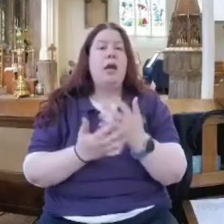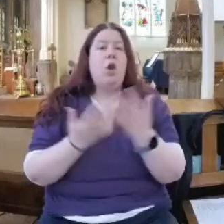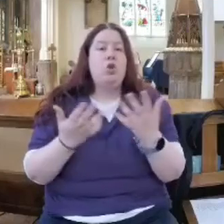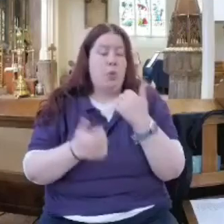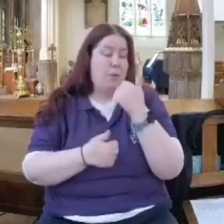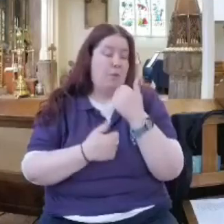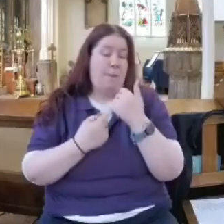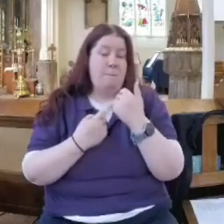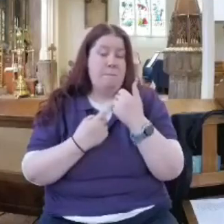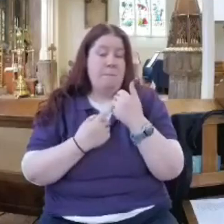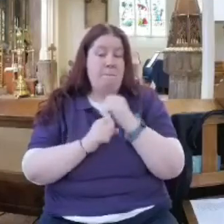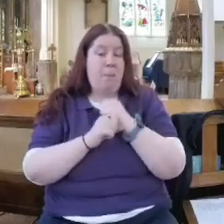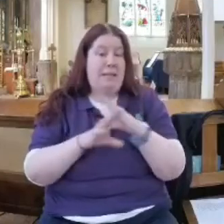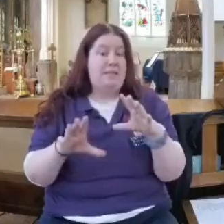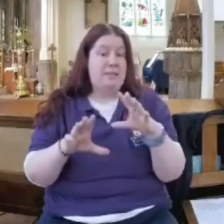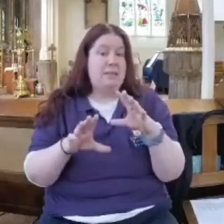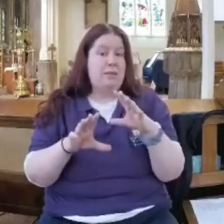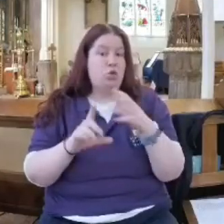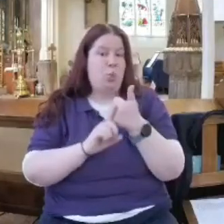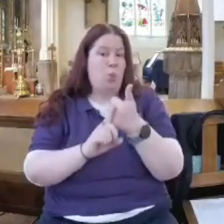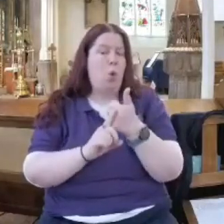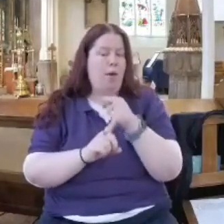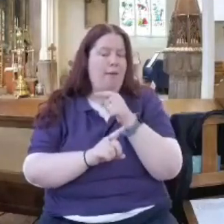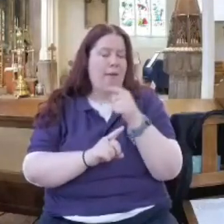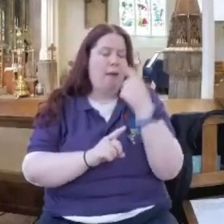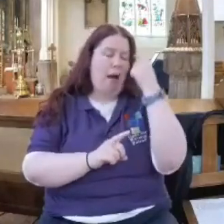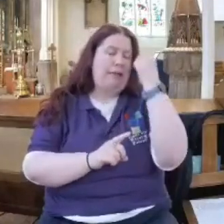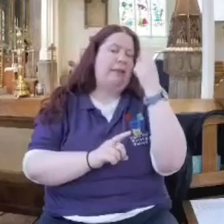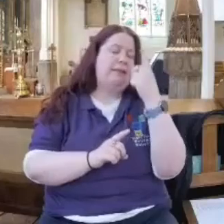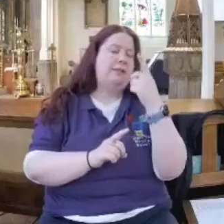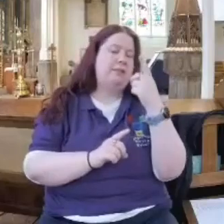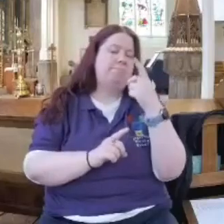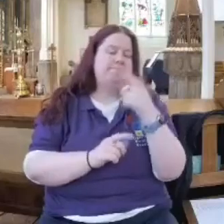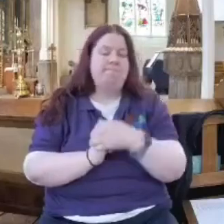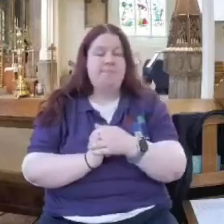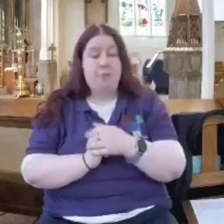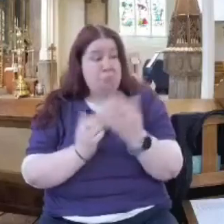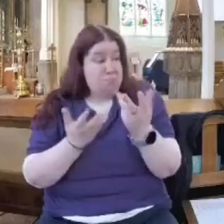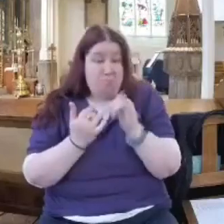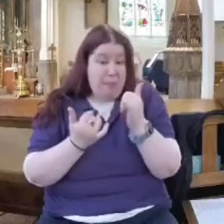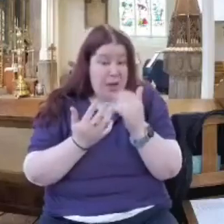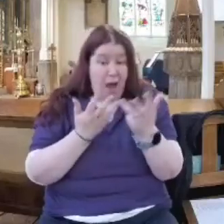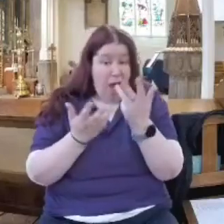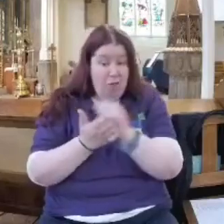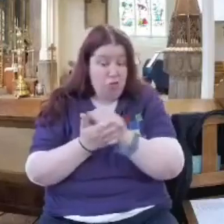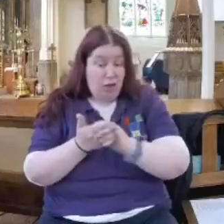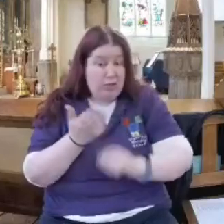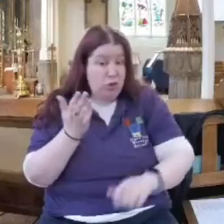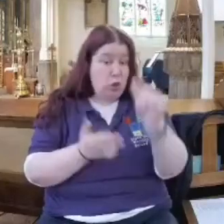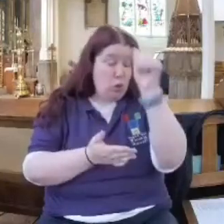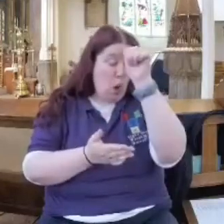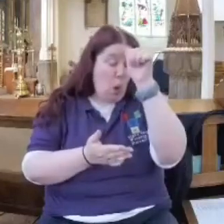publicity. And there are other writers who you might have come across who follow similar patterns